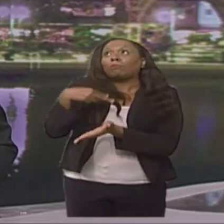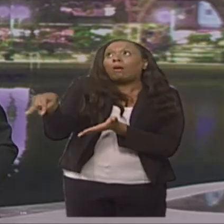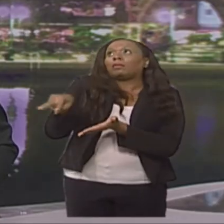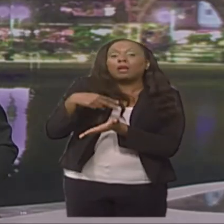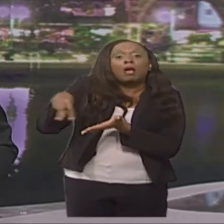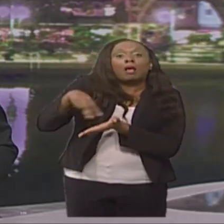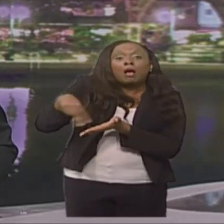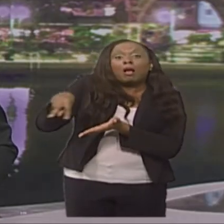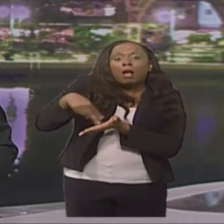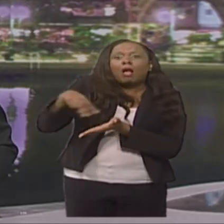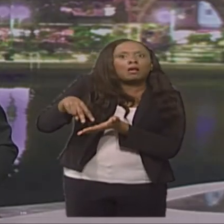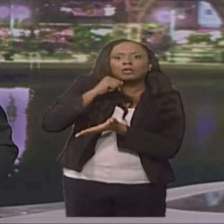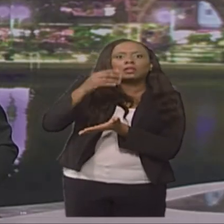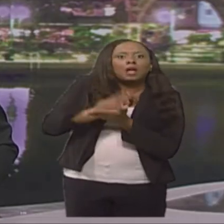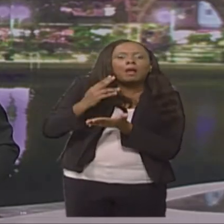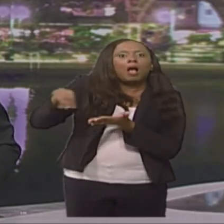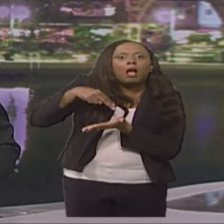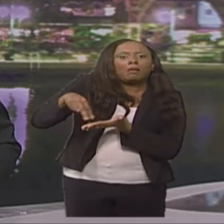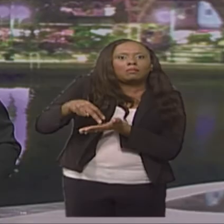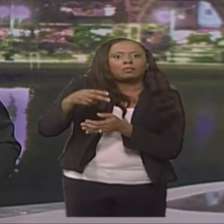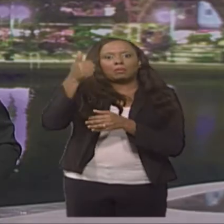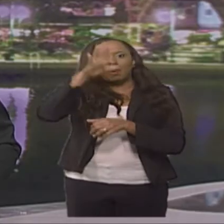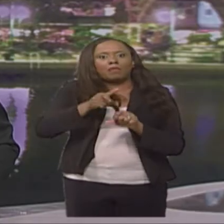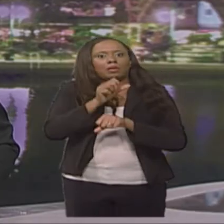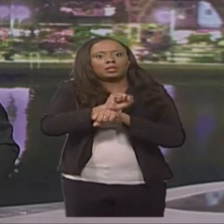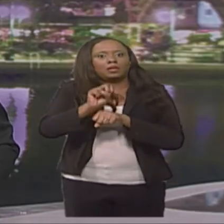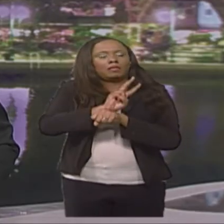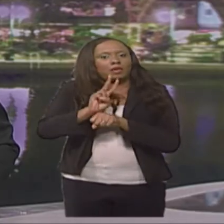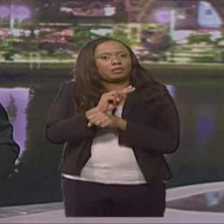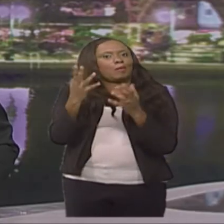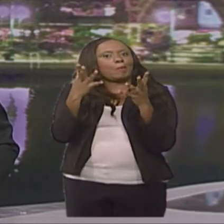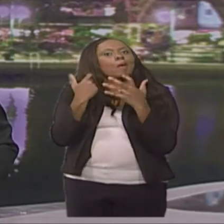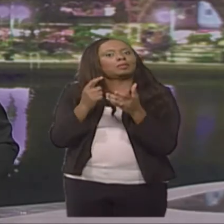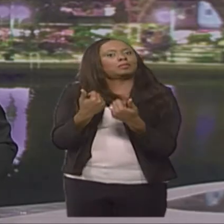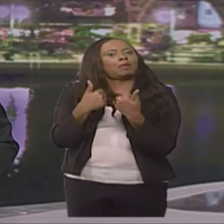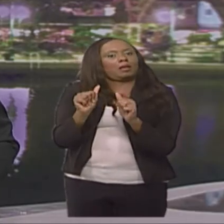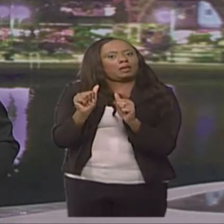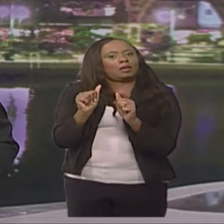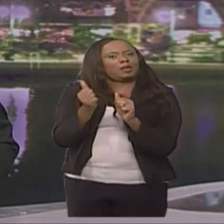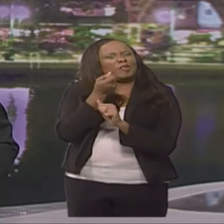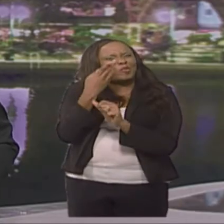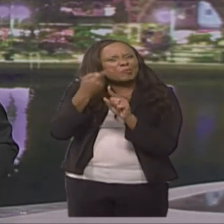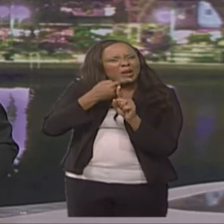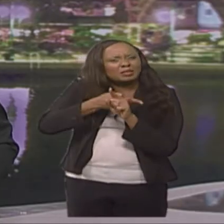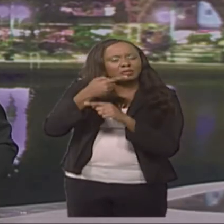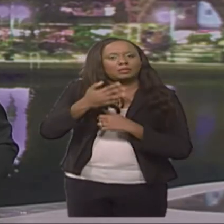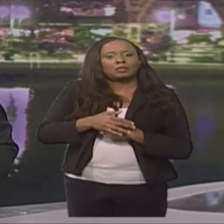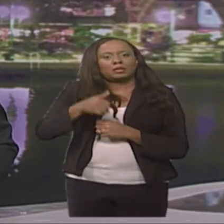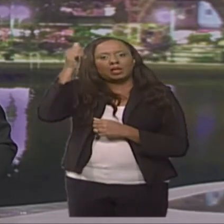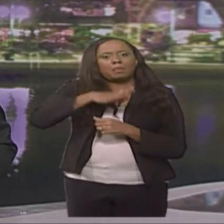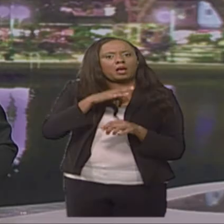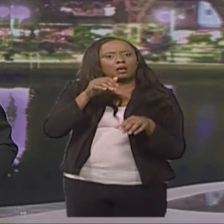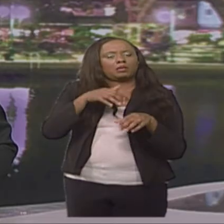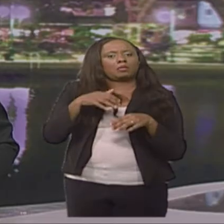what Vincentian-born Earl Old George Daniel will be attempting to do in just a few short months. The endurance walker and trained